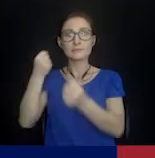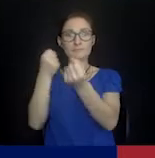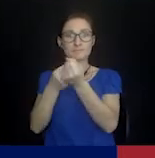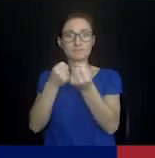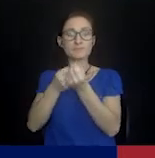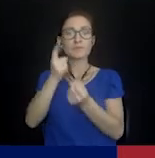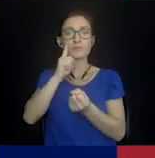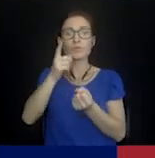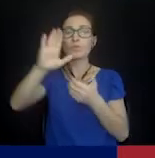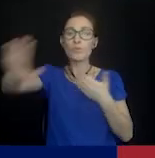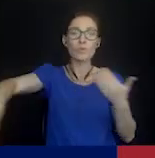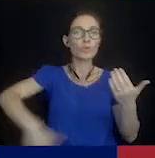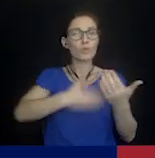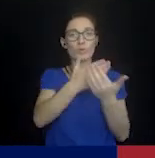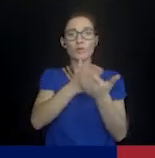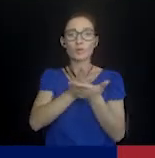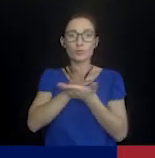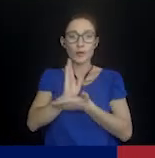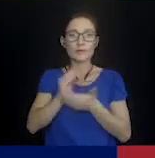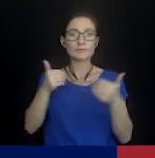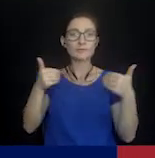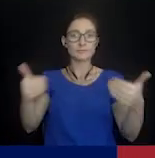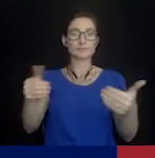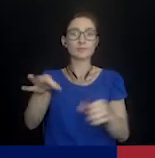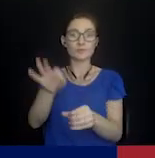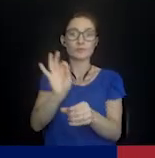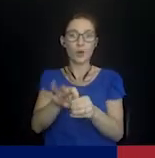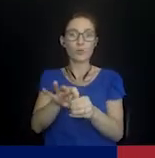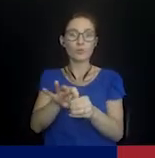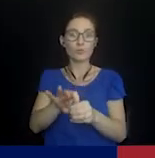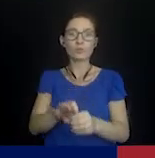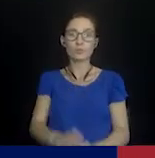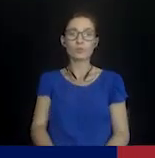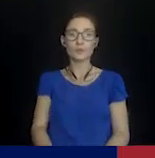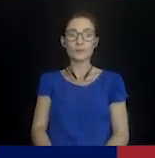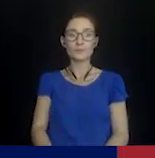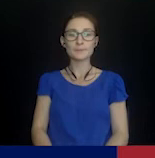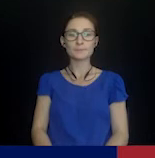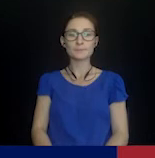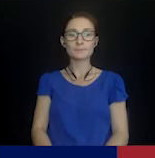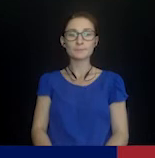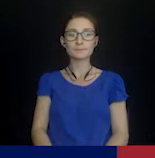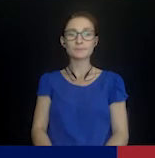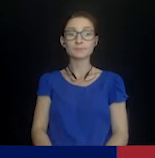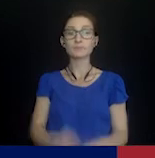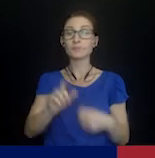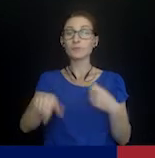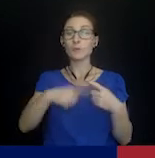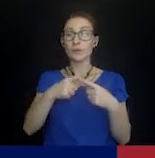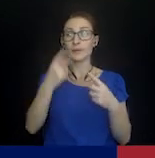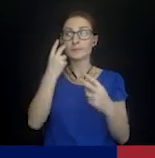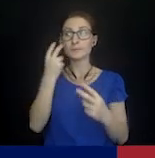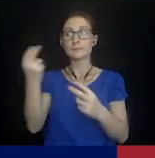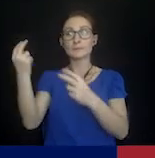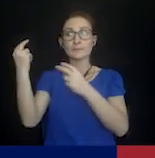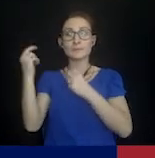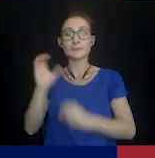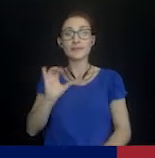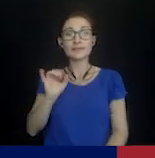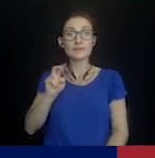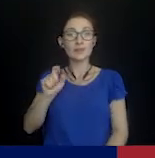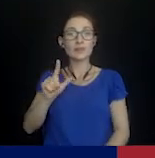for the rights of all people to vote. And when I look at what happened in the civil rights